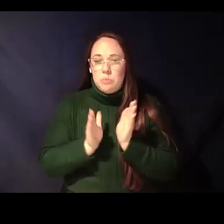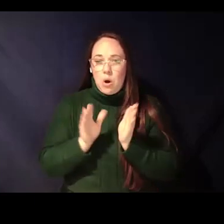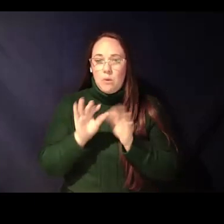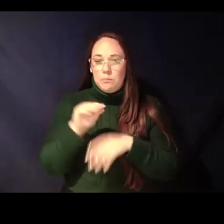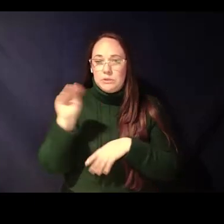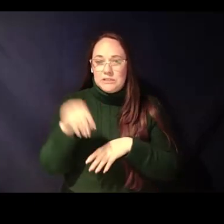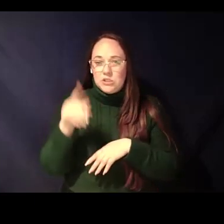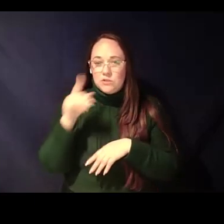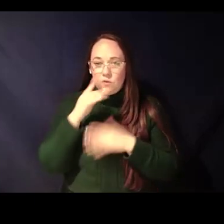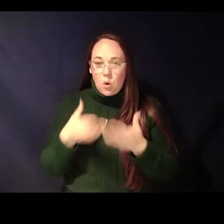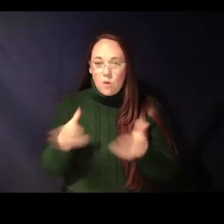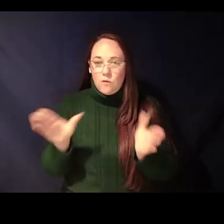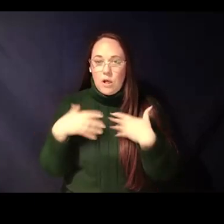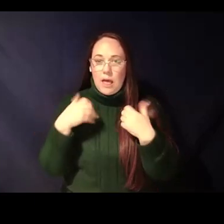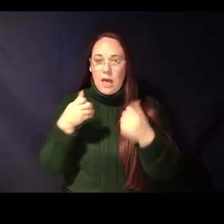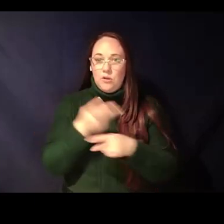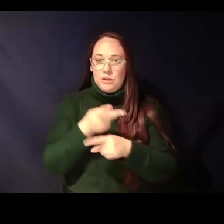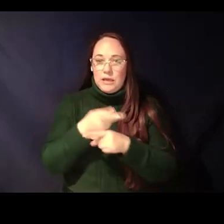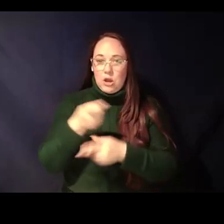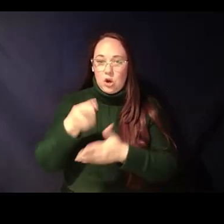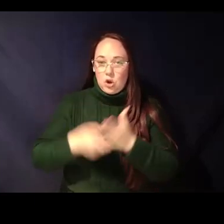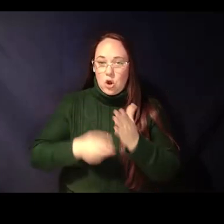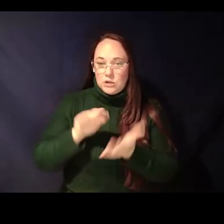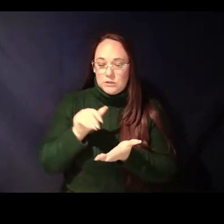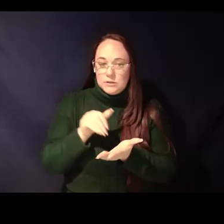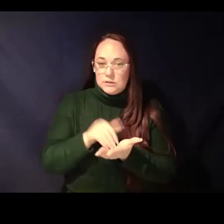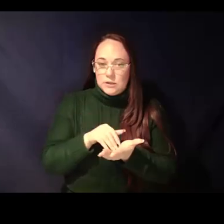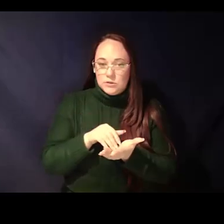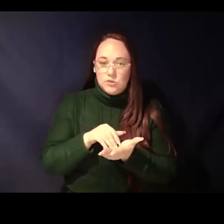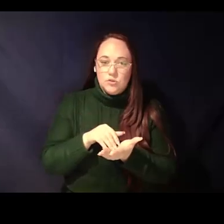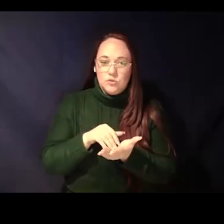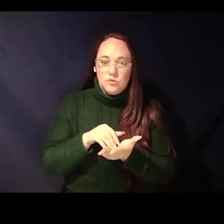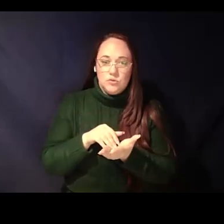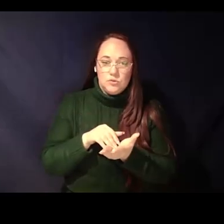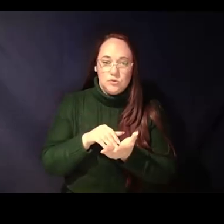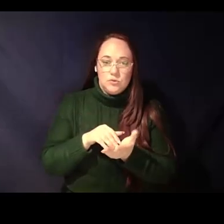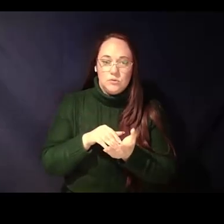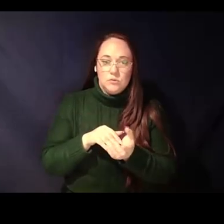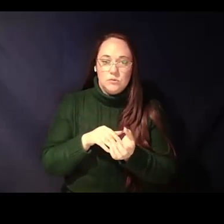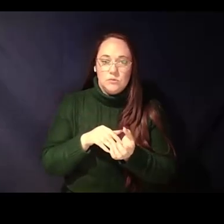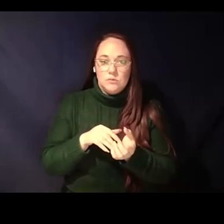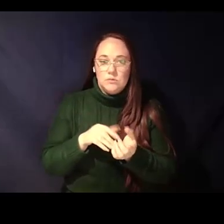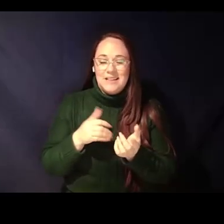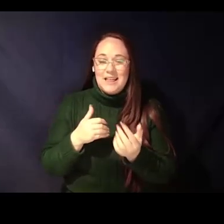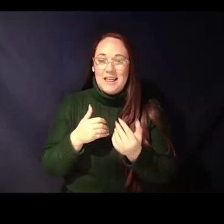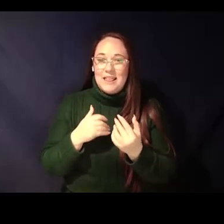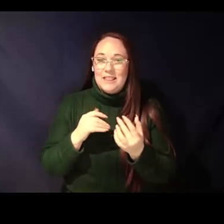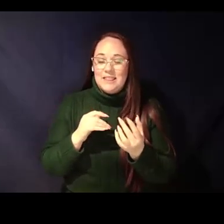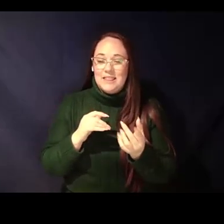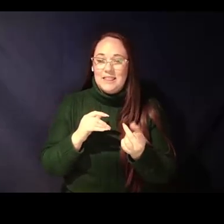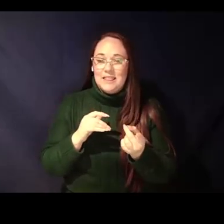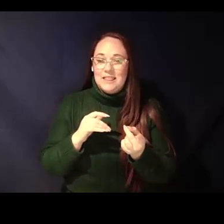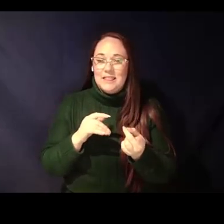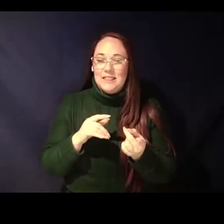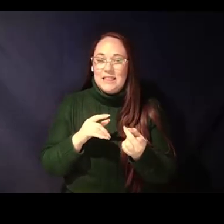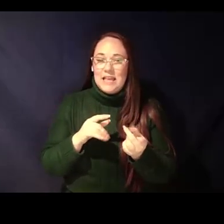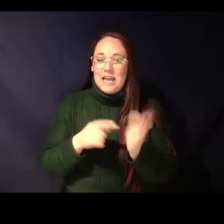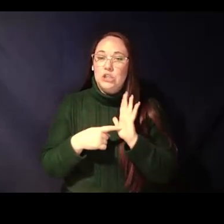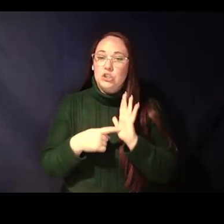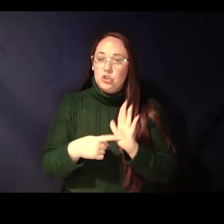our overall healthcare cost centers, they comprise a they showed